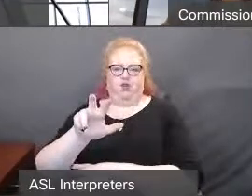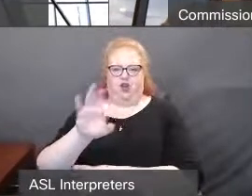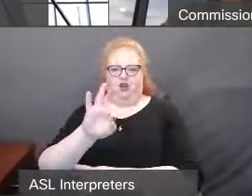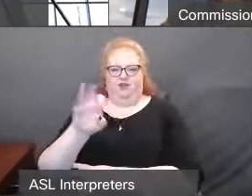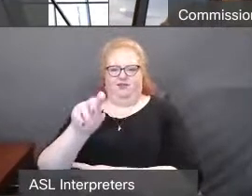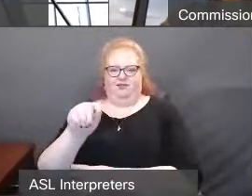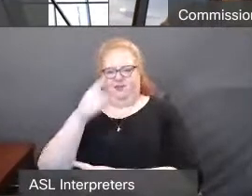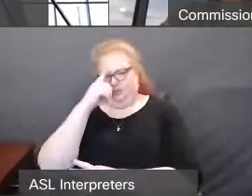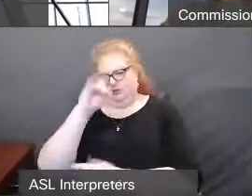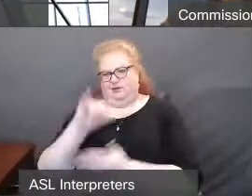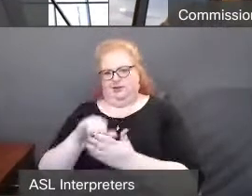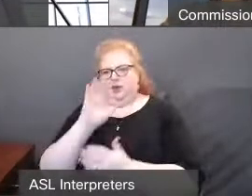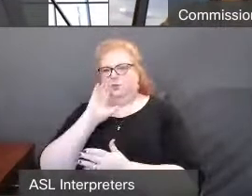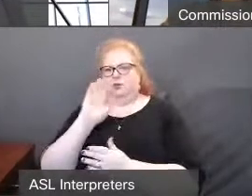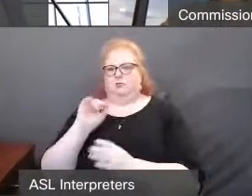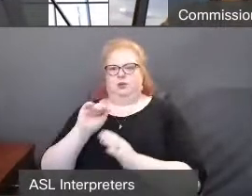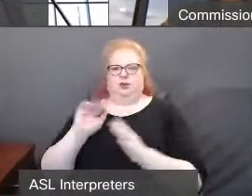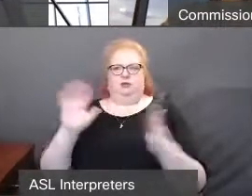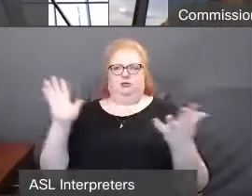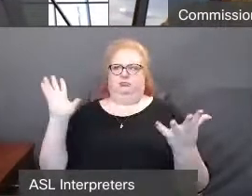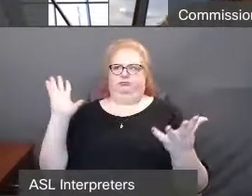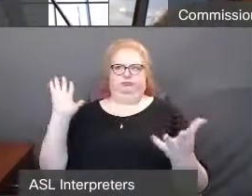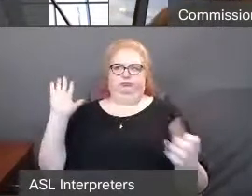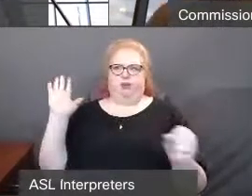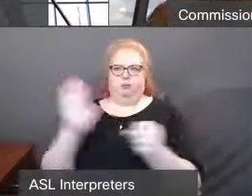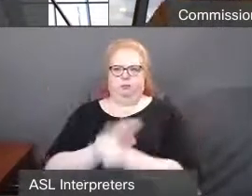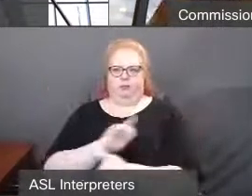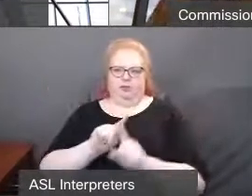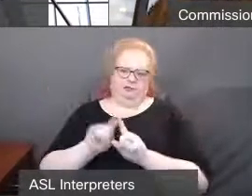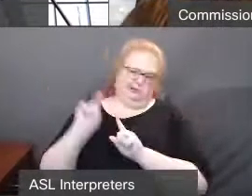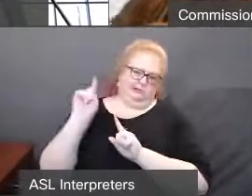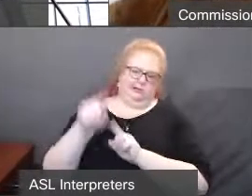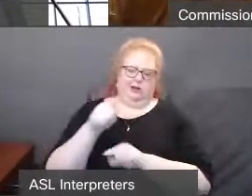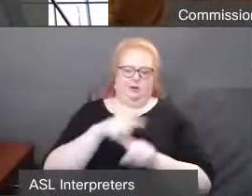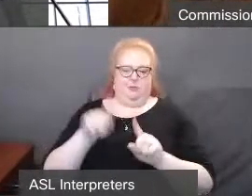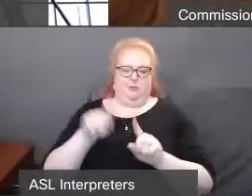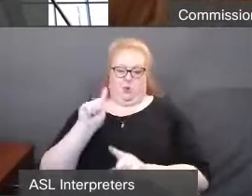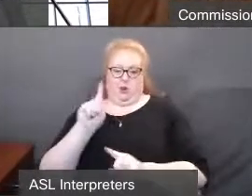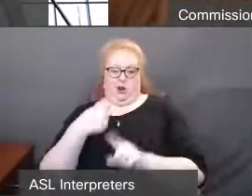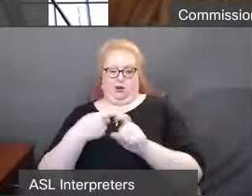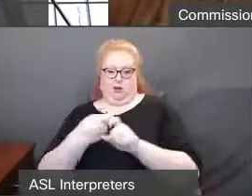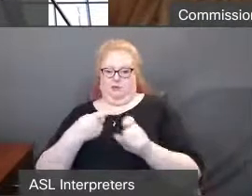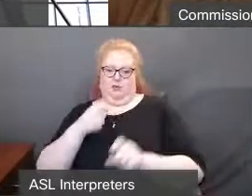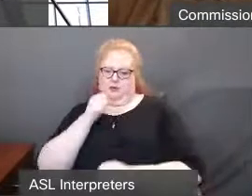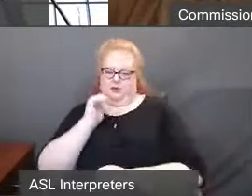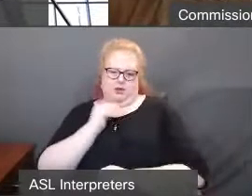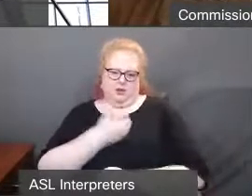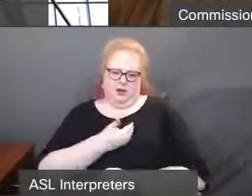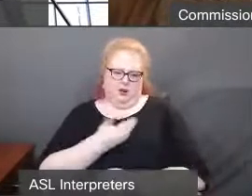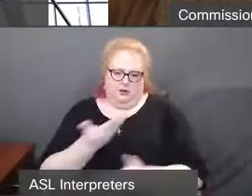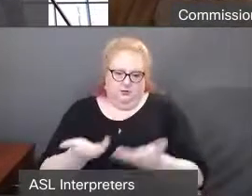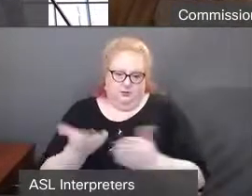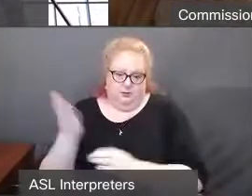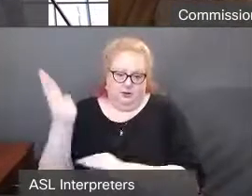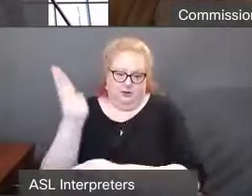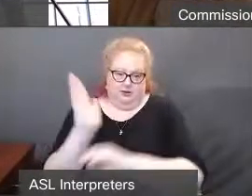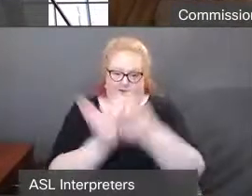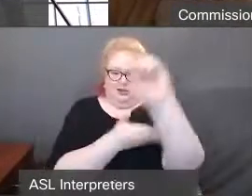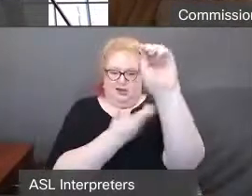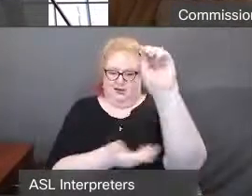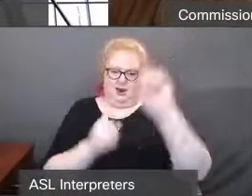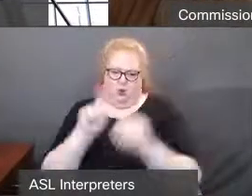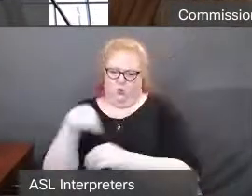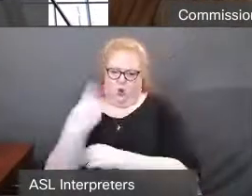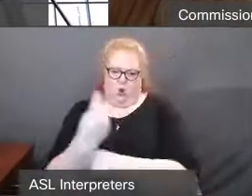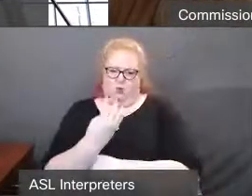creek also. So I don't know where that tree came from, but I don't think it's ours. We only cut down, like Mr. Collins said, 4.